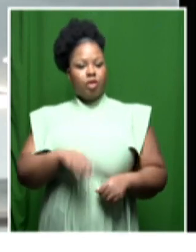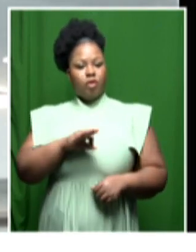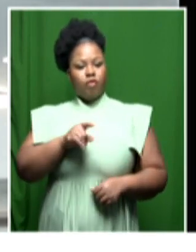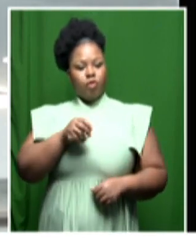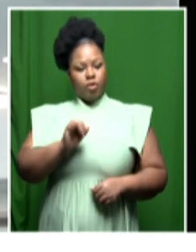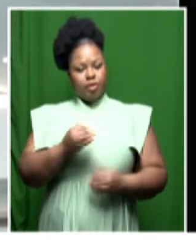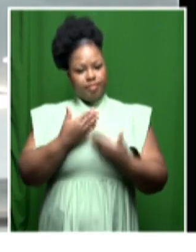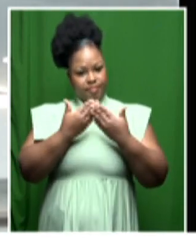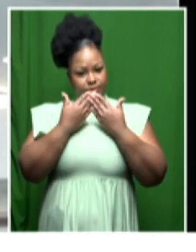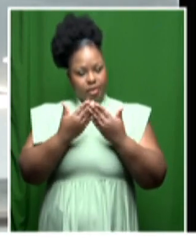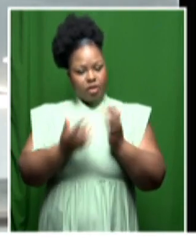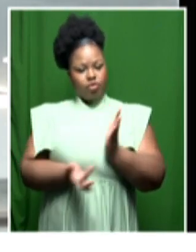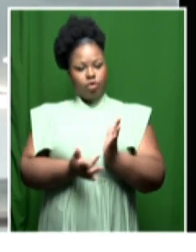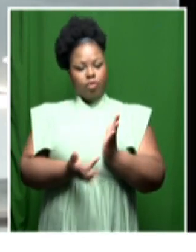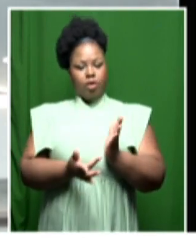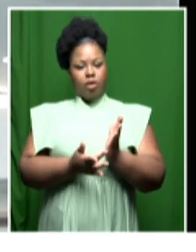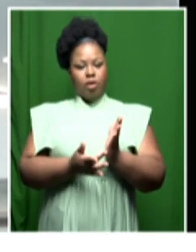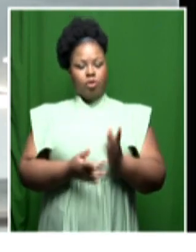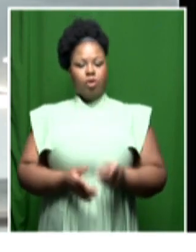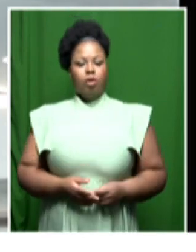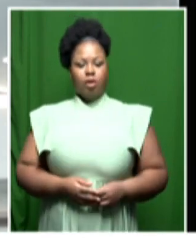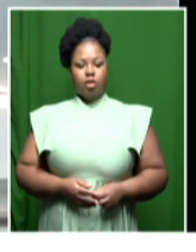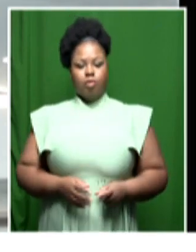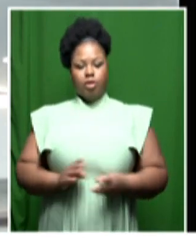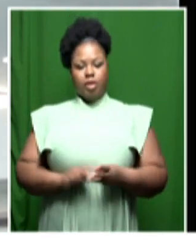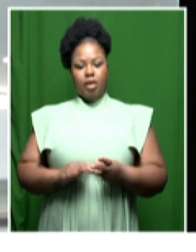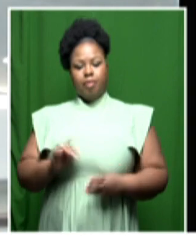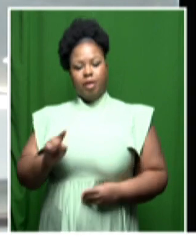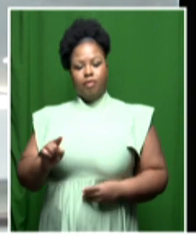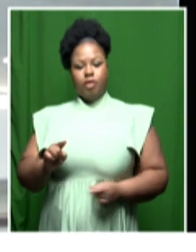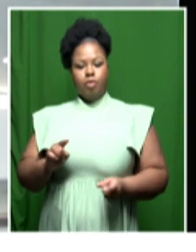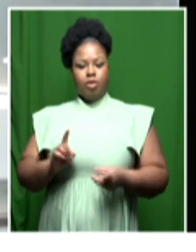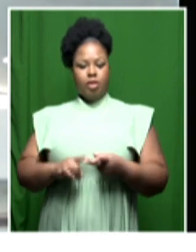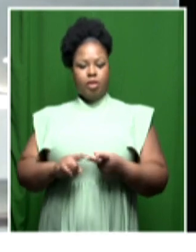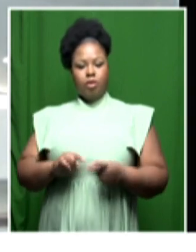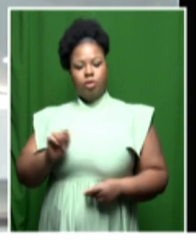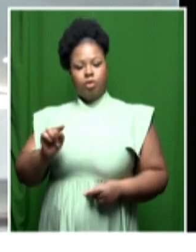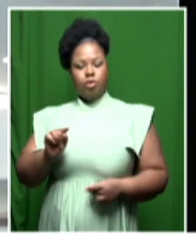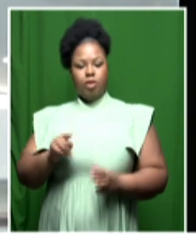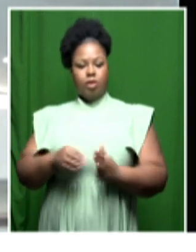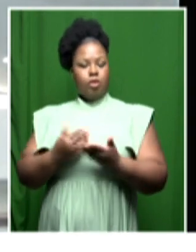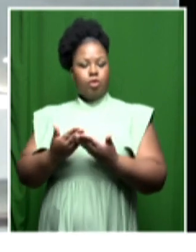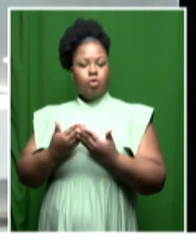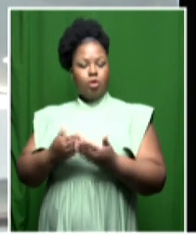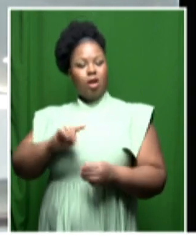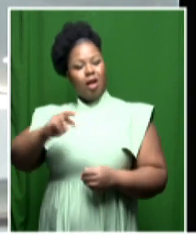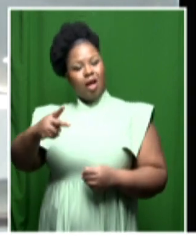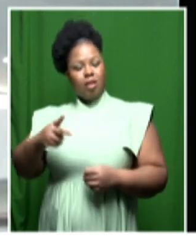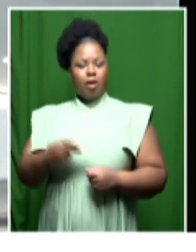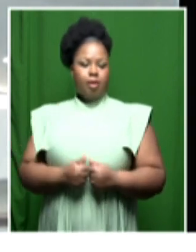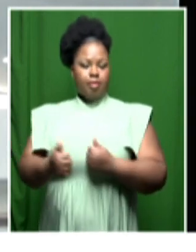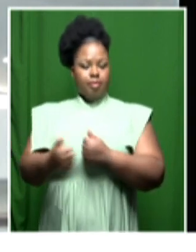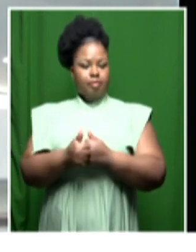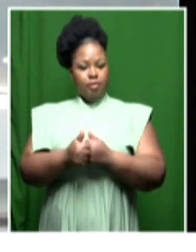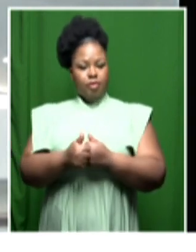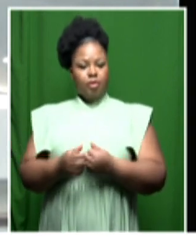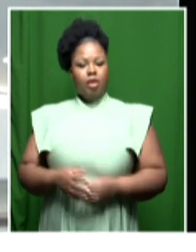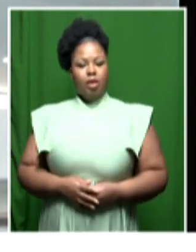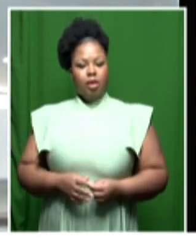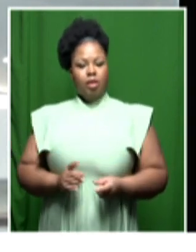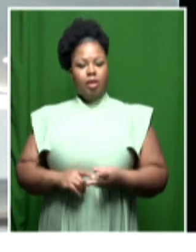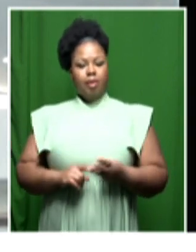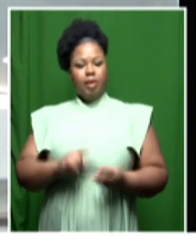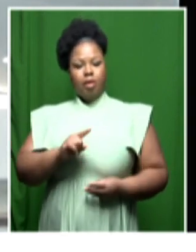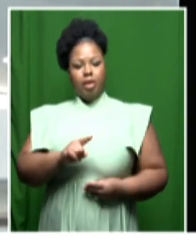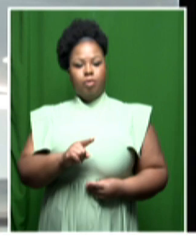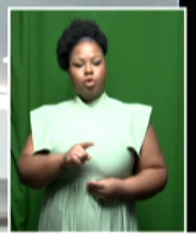students for technology and data, should that be a problem. This could be another reach out to other partners to come across and support these students.